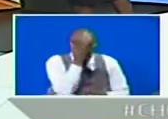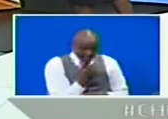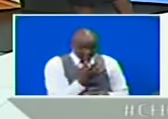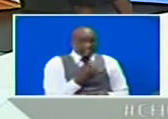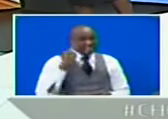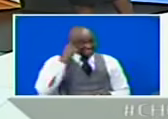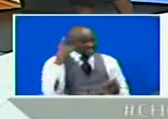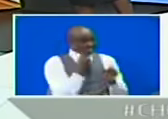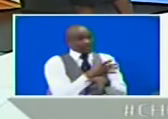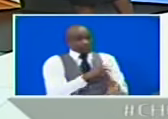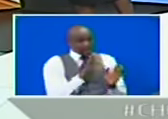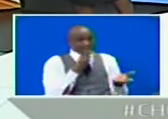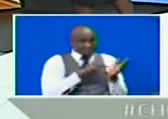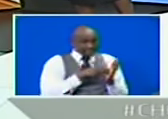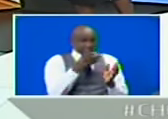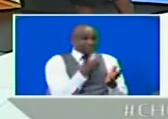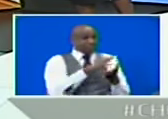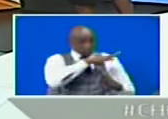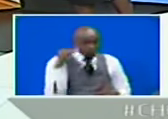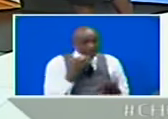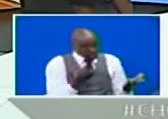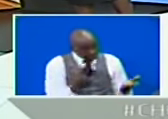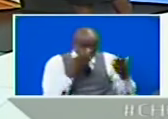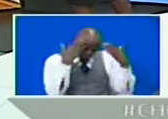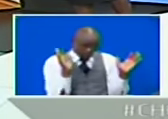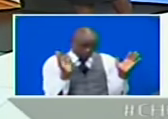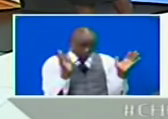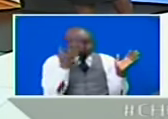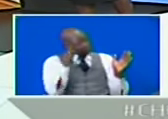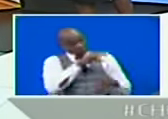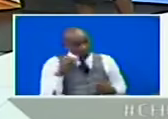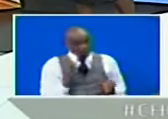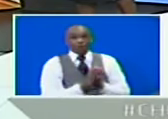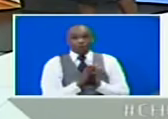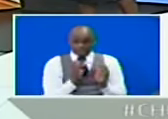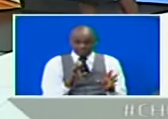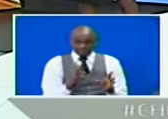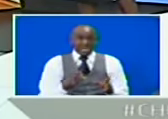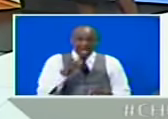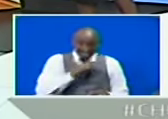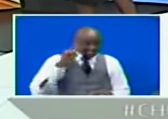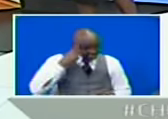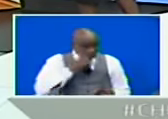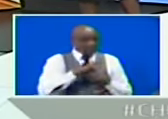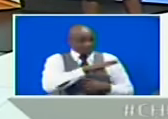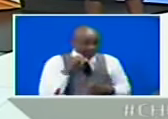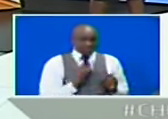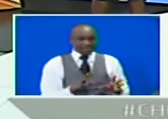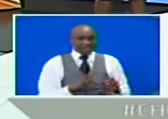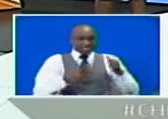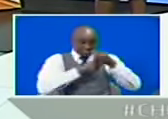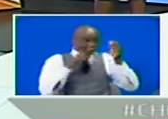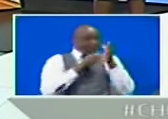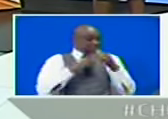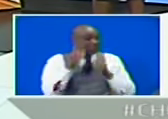think otherwise would be that this money was stolen. So we're not going with the stolen Don't go there. One. Okay. Yes. So we're not going with the stolen, and we're saying that this 6.7